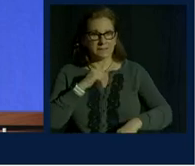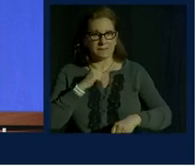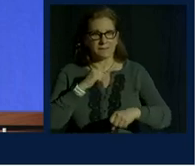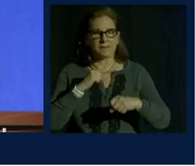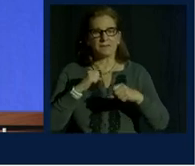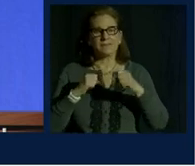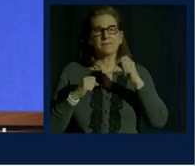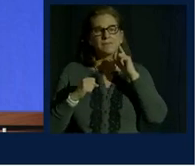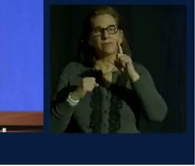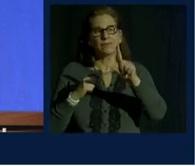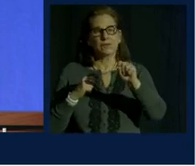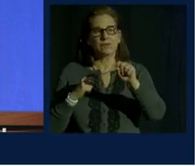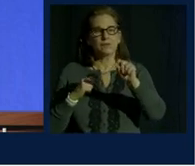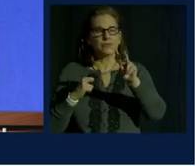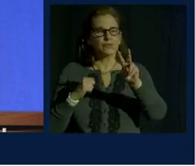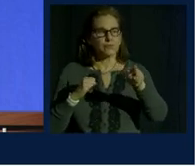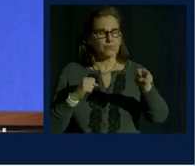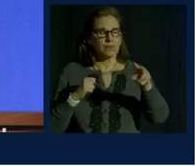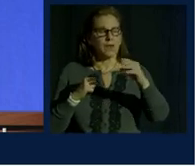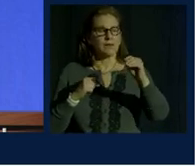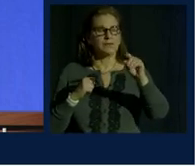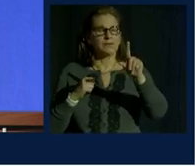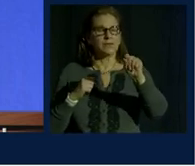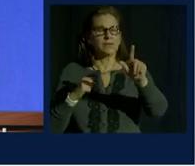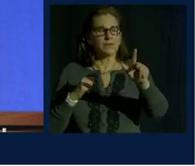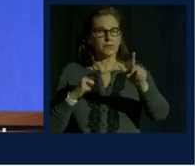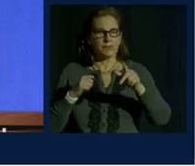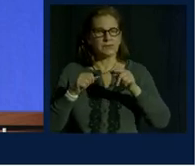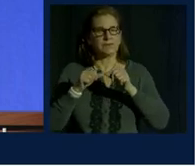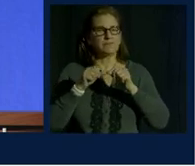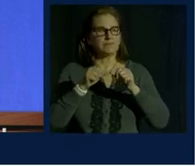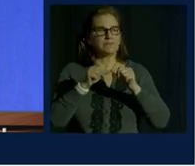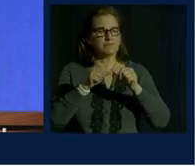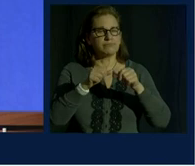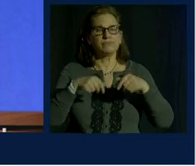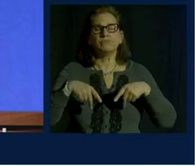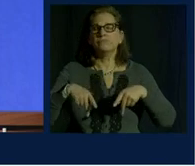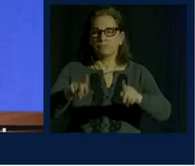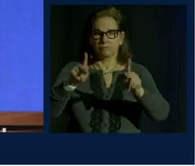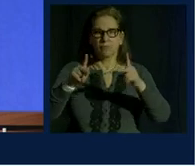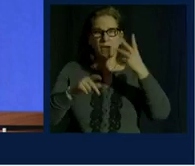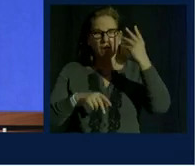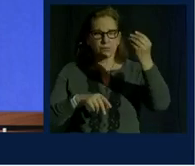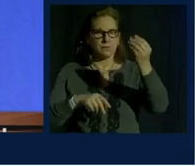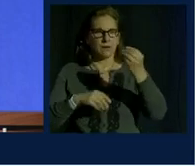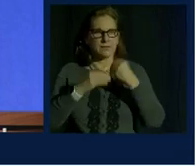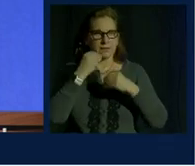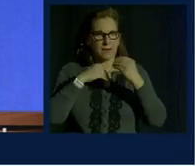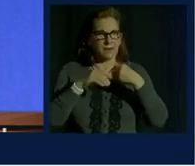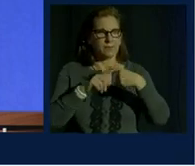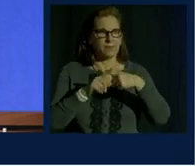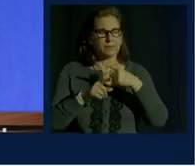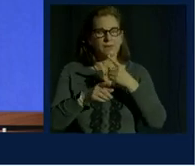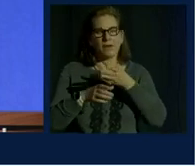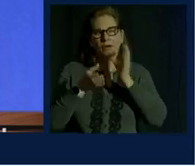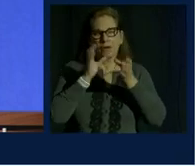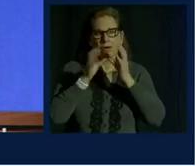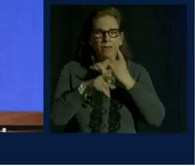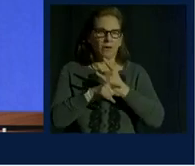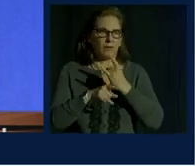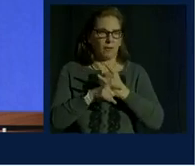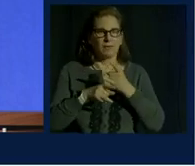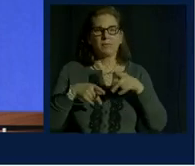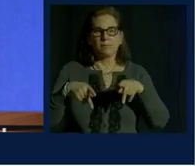2023 as we continue to promote outdoor dining for the foreseeable future. Second, the